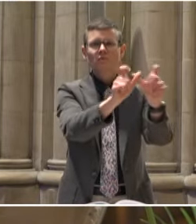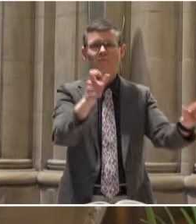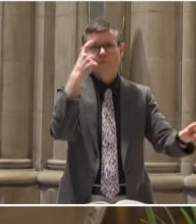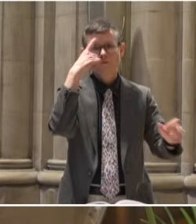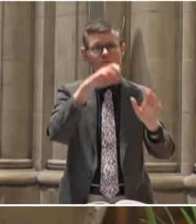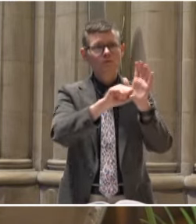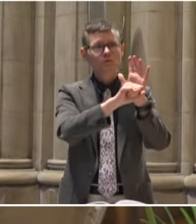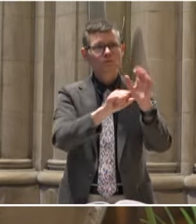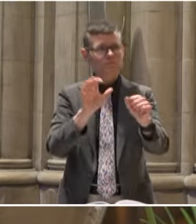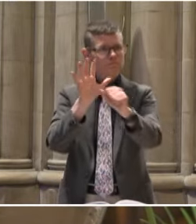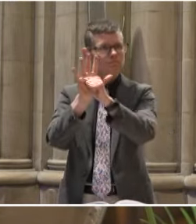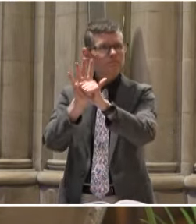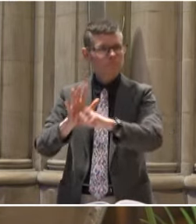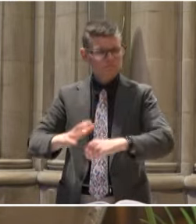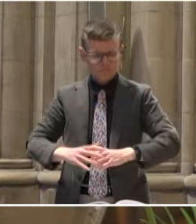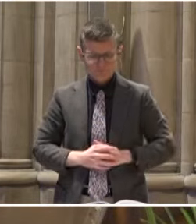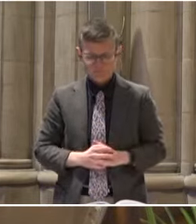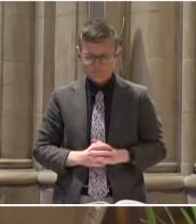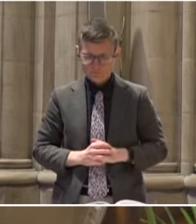crucified.